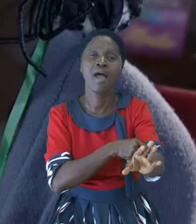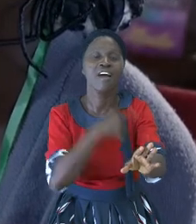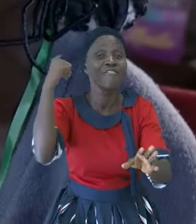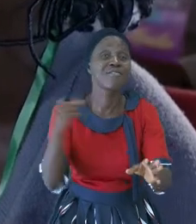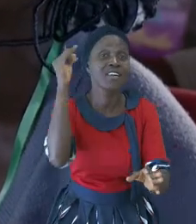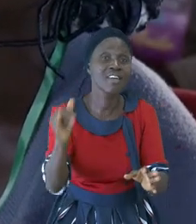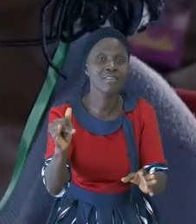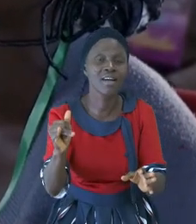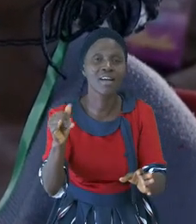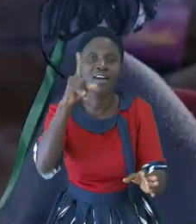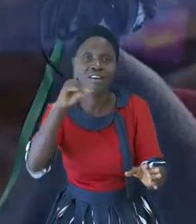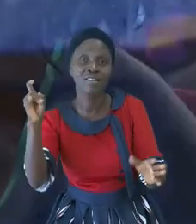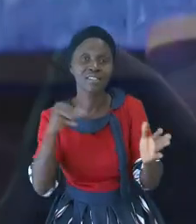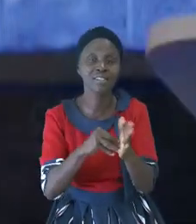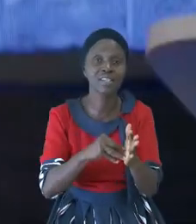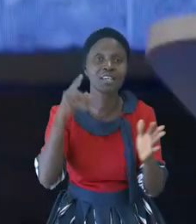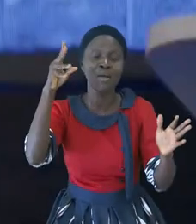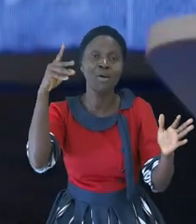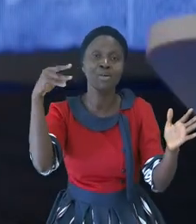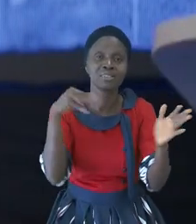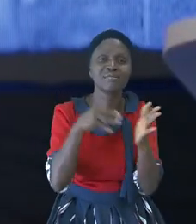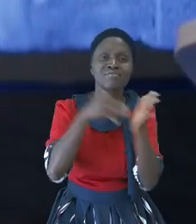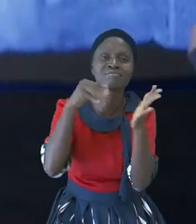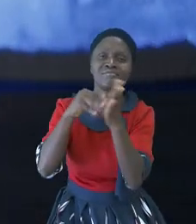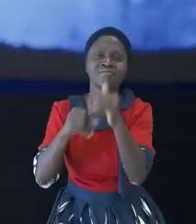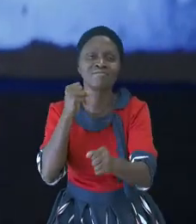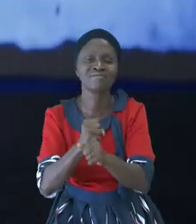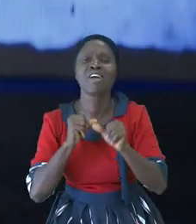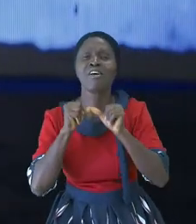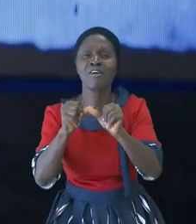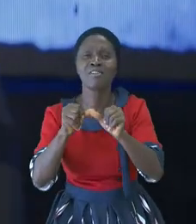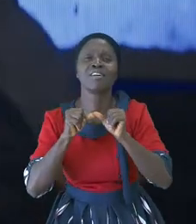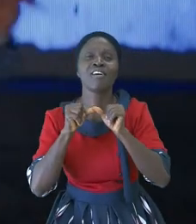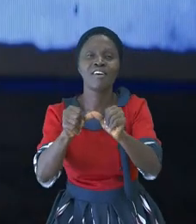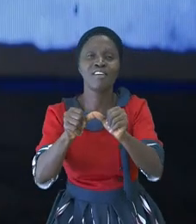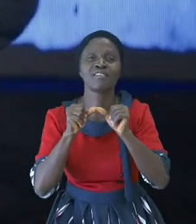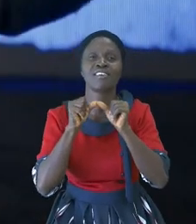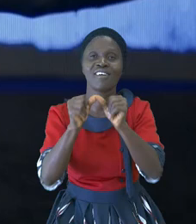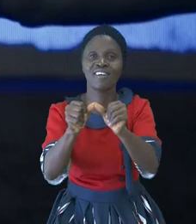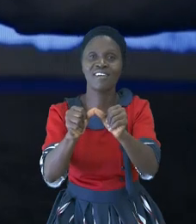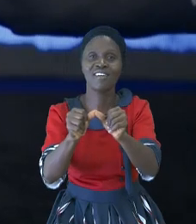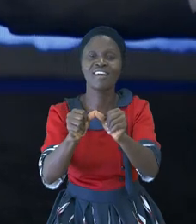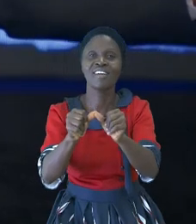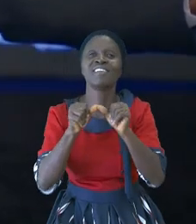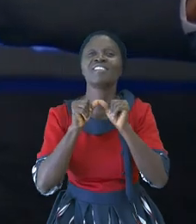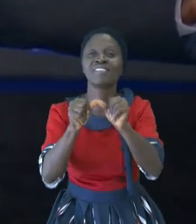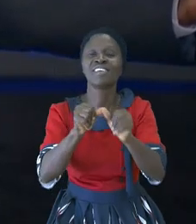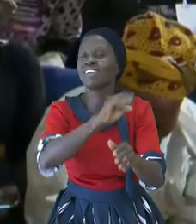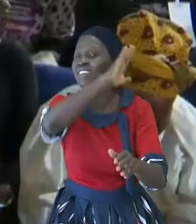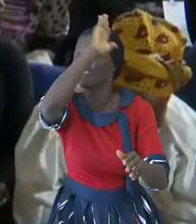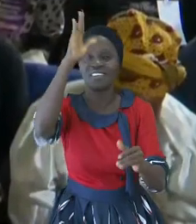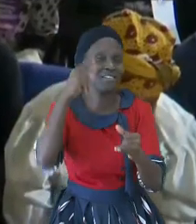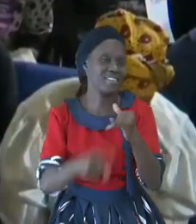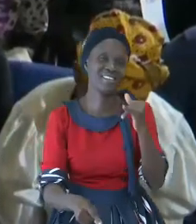100 years, 1,000 years, 1,000,000 years, 1,000,000,000,000 years, on and on and on. It will never